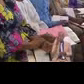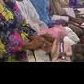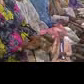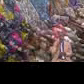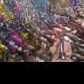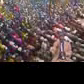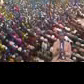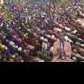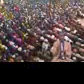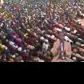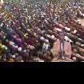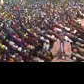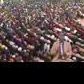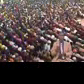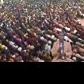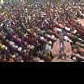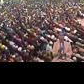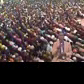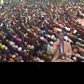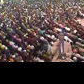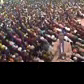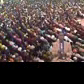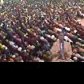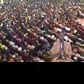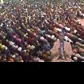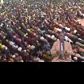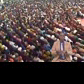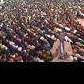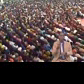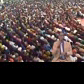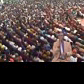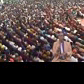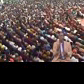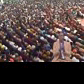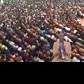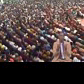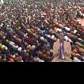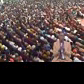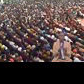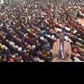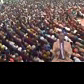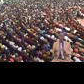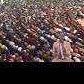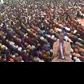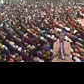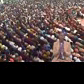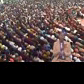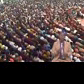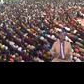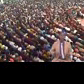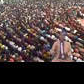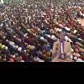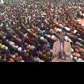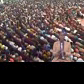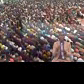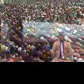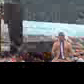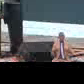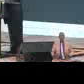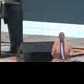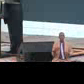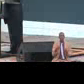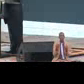Knowing this, that our old man is crucified with him, that the body of